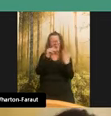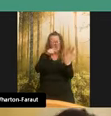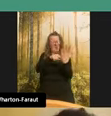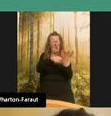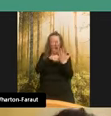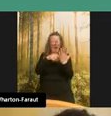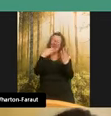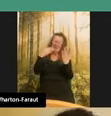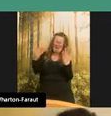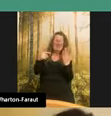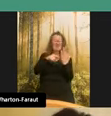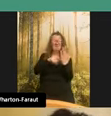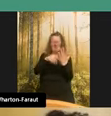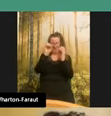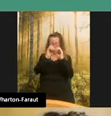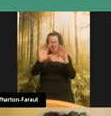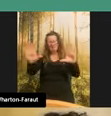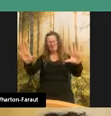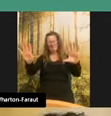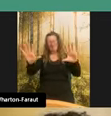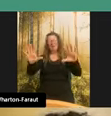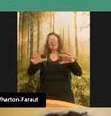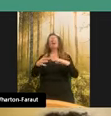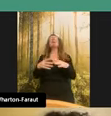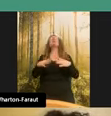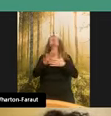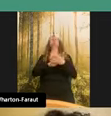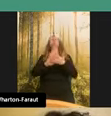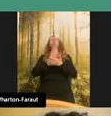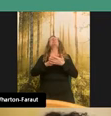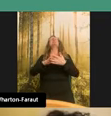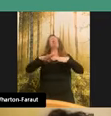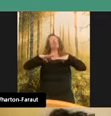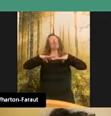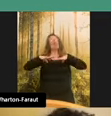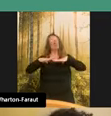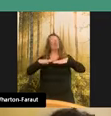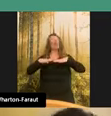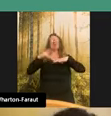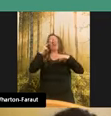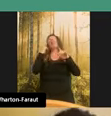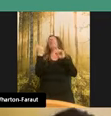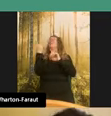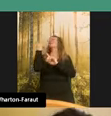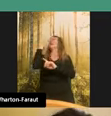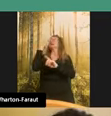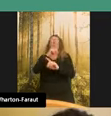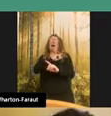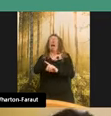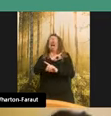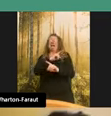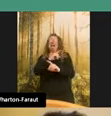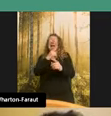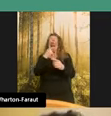have that opportunity to just be together in this space and reflect, because a lot of these issues are quite heavy. So this is a kind of rest